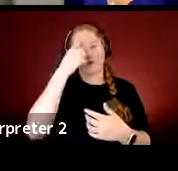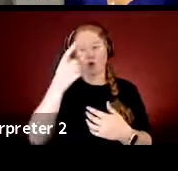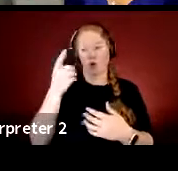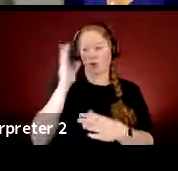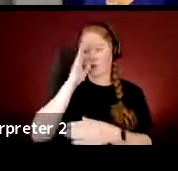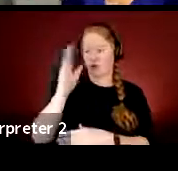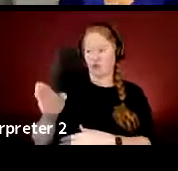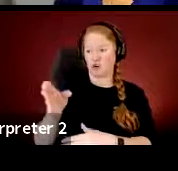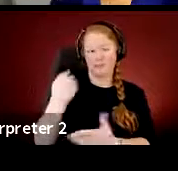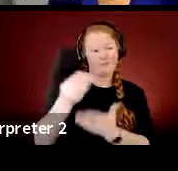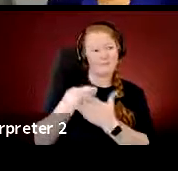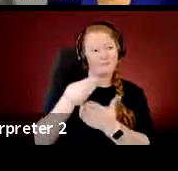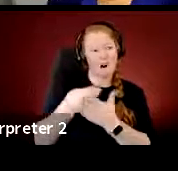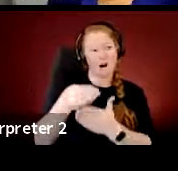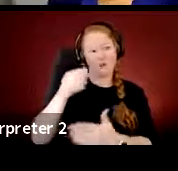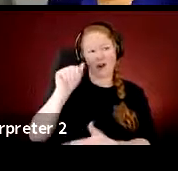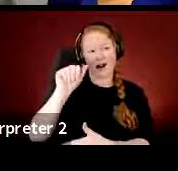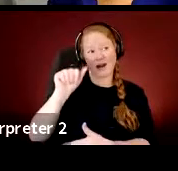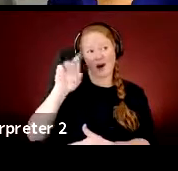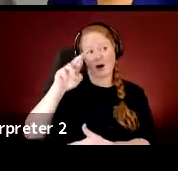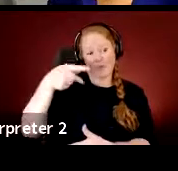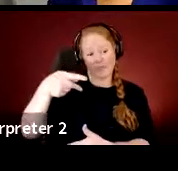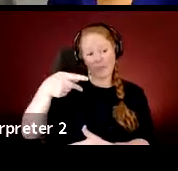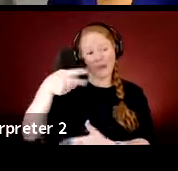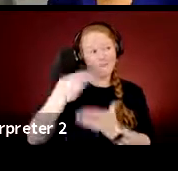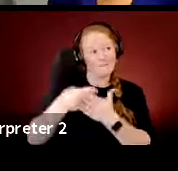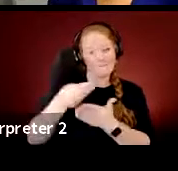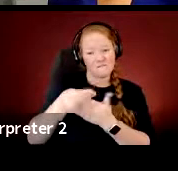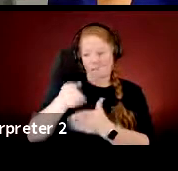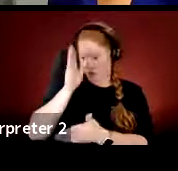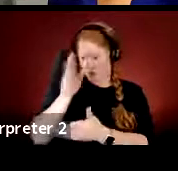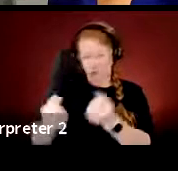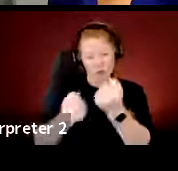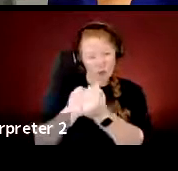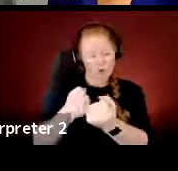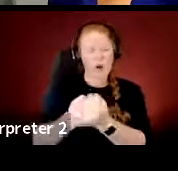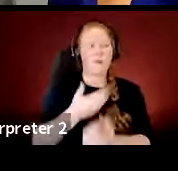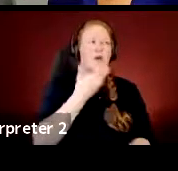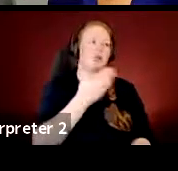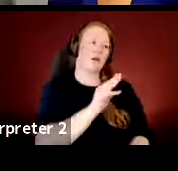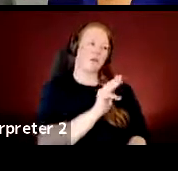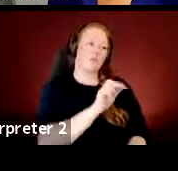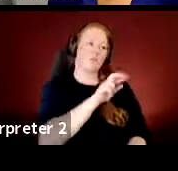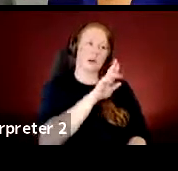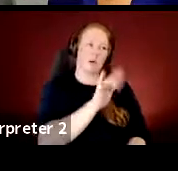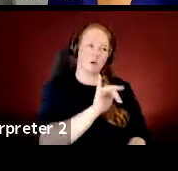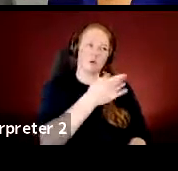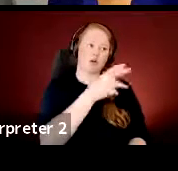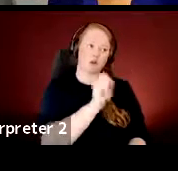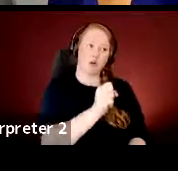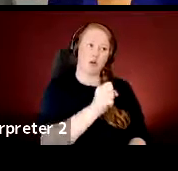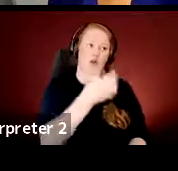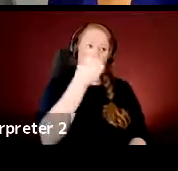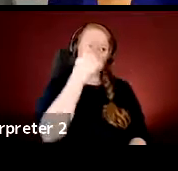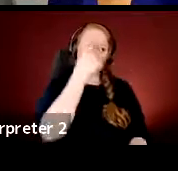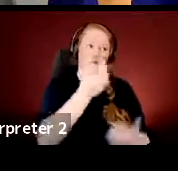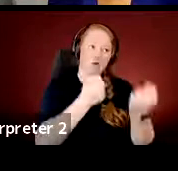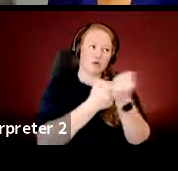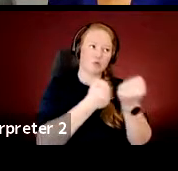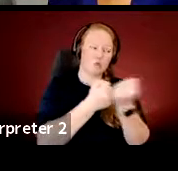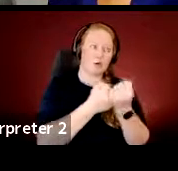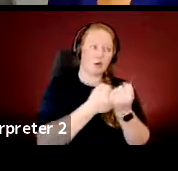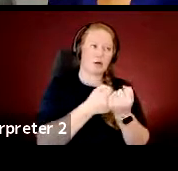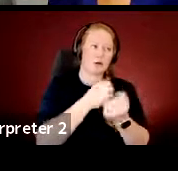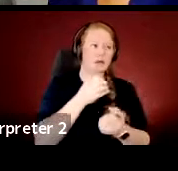ARP funds. I want to thank Mayor Jones for supporting the people of St. Louis with emergency rental assistance